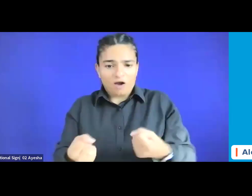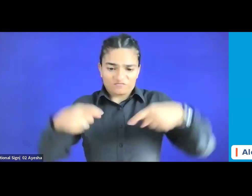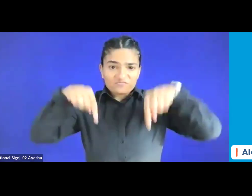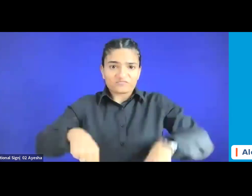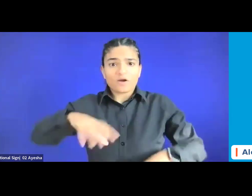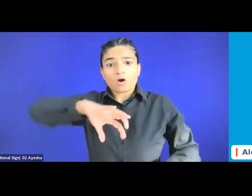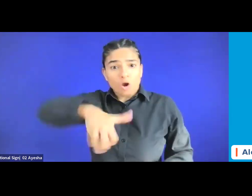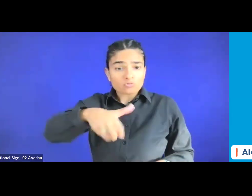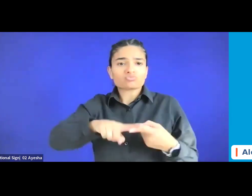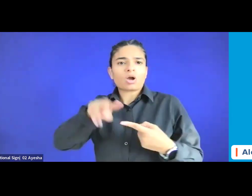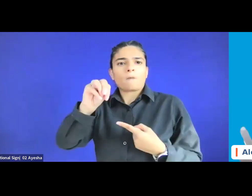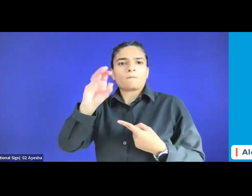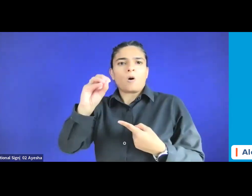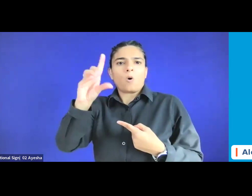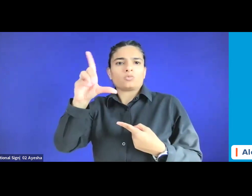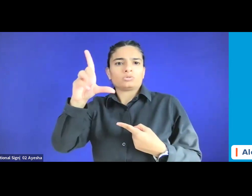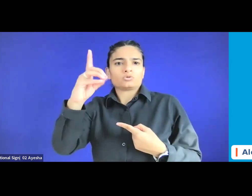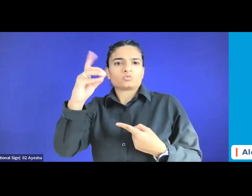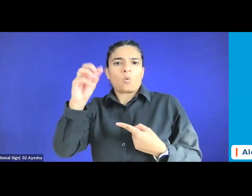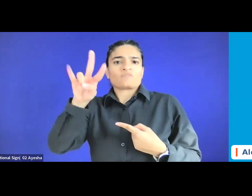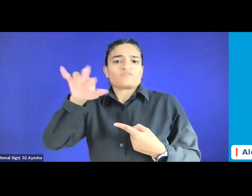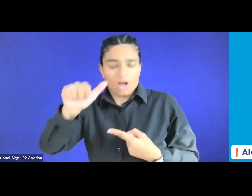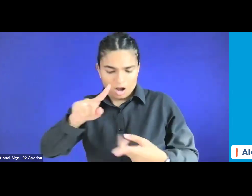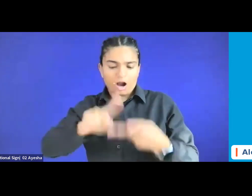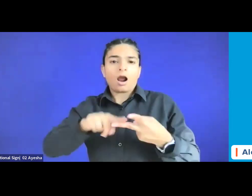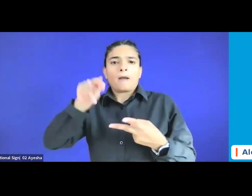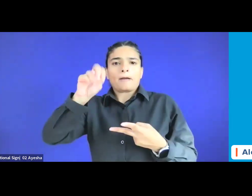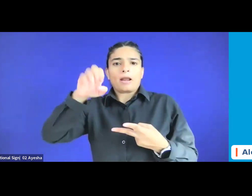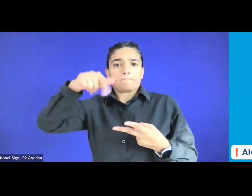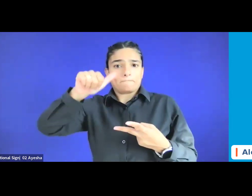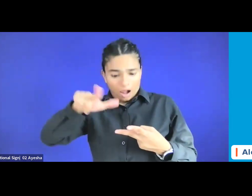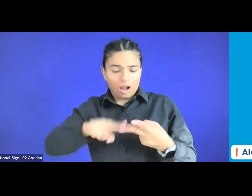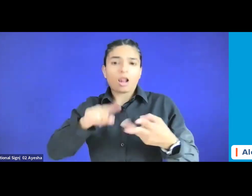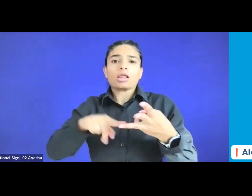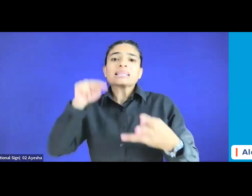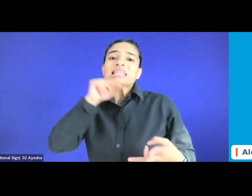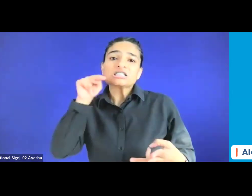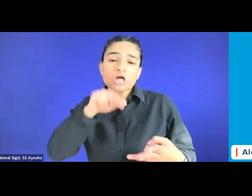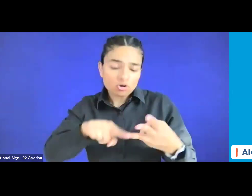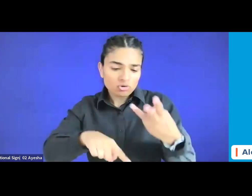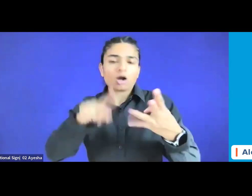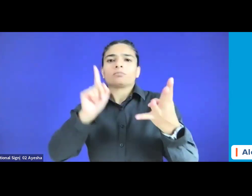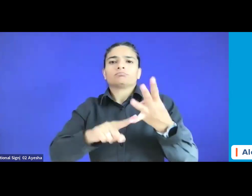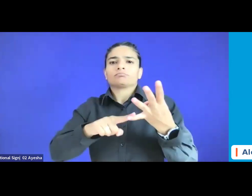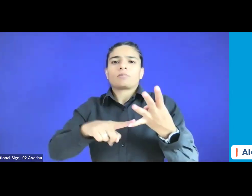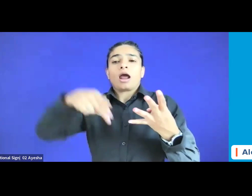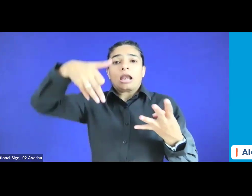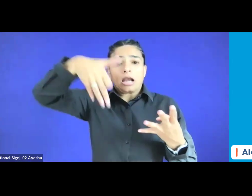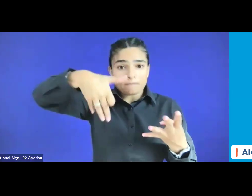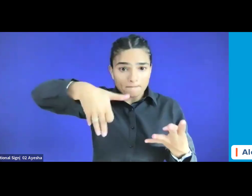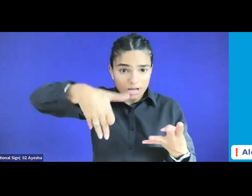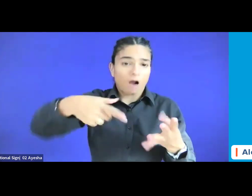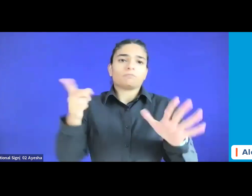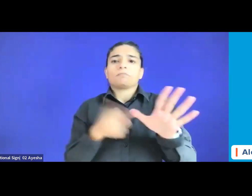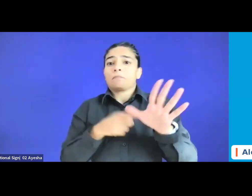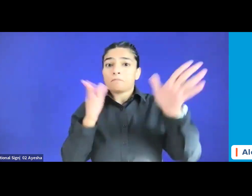Namibia, using different Malaysia, using different methodologies. We are really trying to